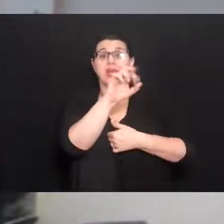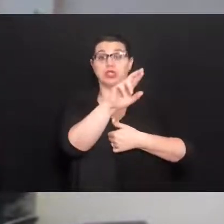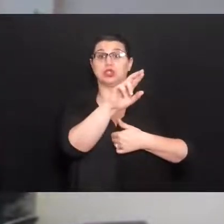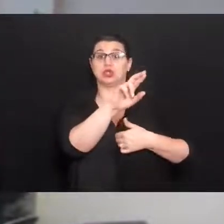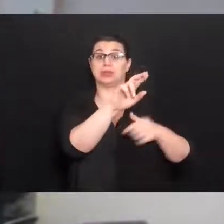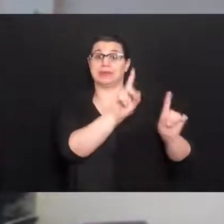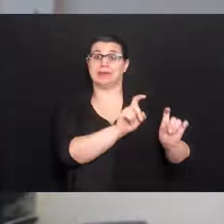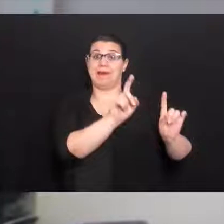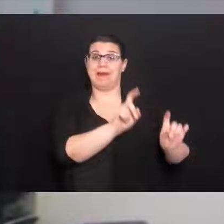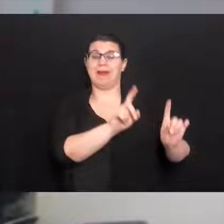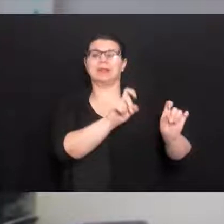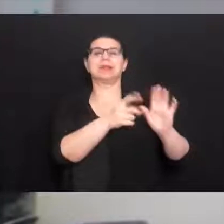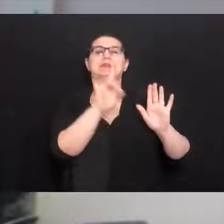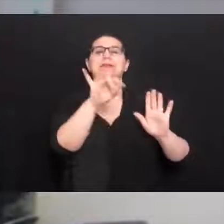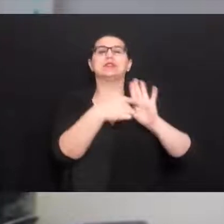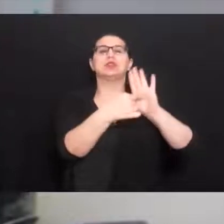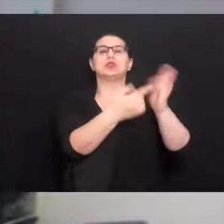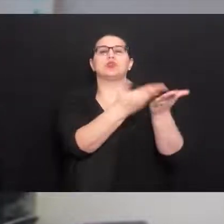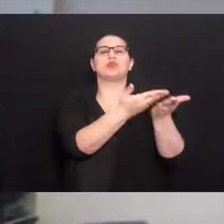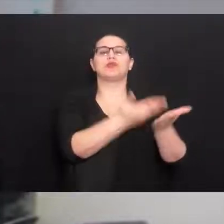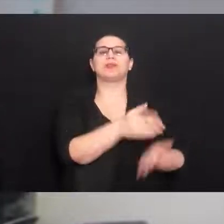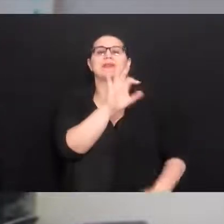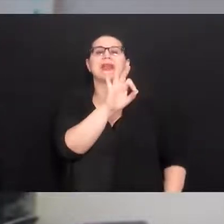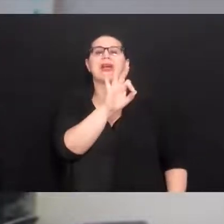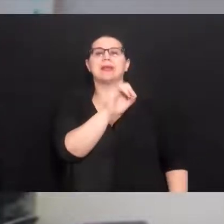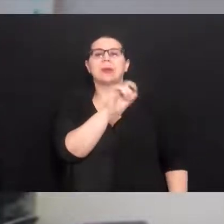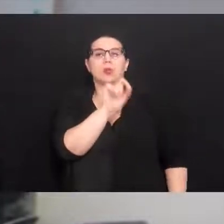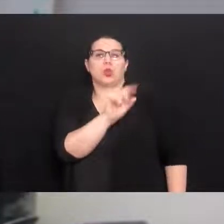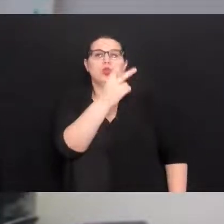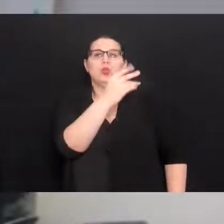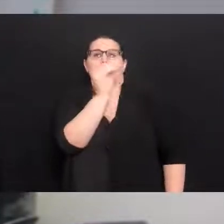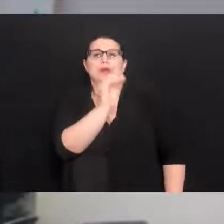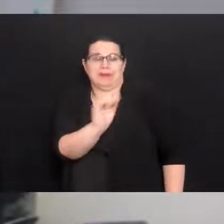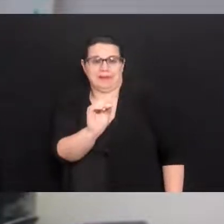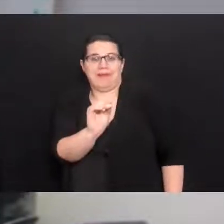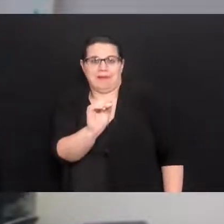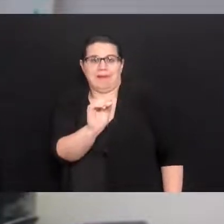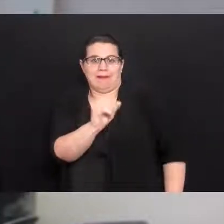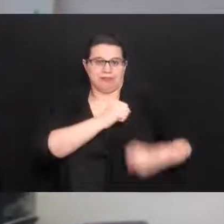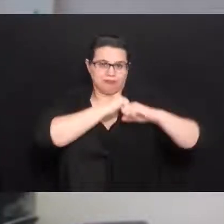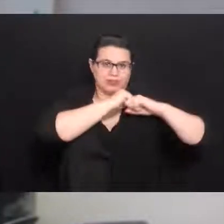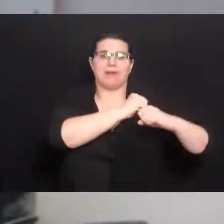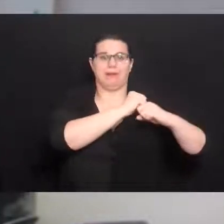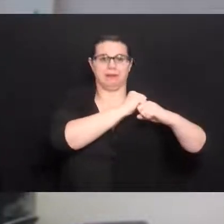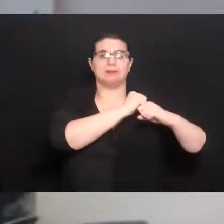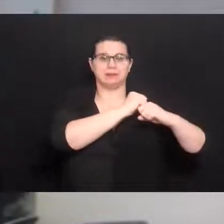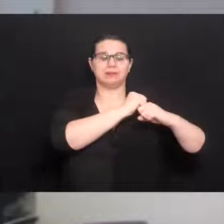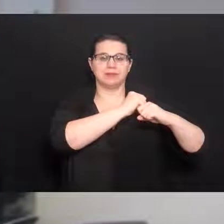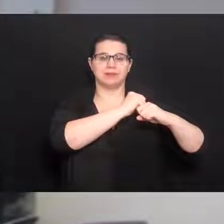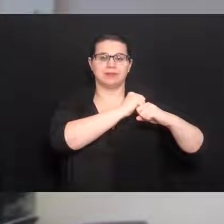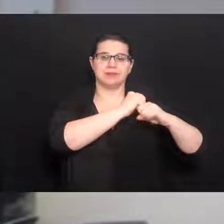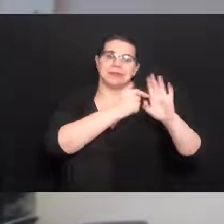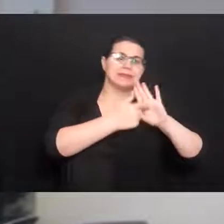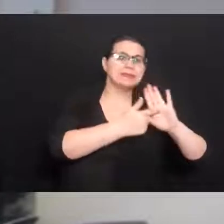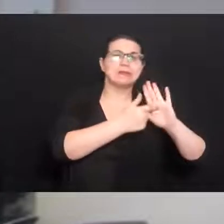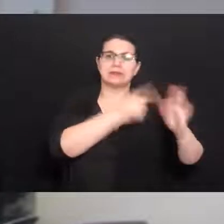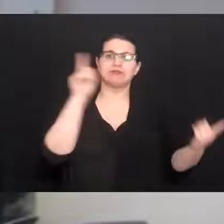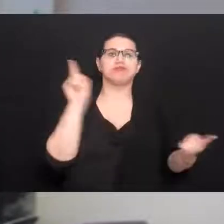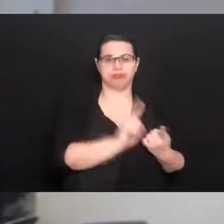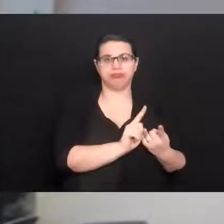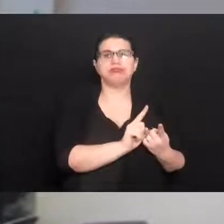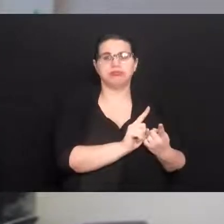a 90.2% beneficial reduction in symptomatic infection in those children that